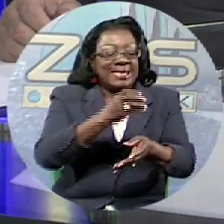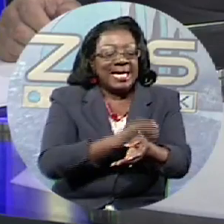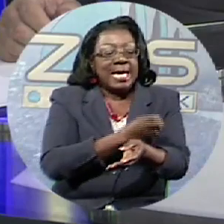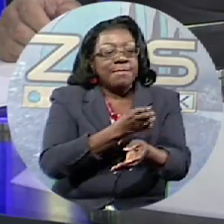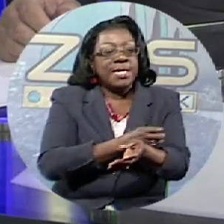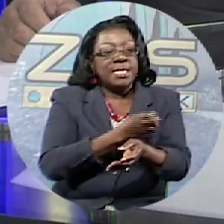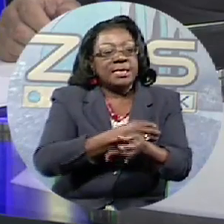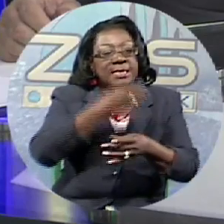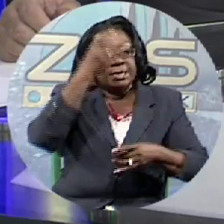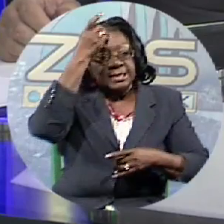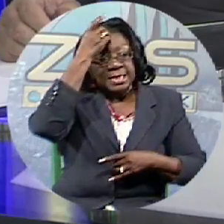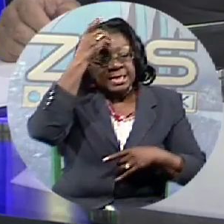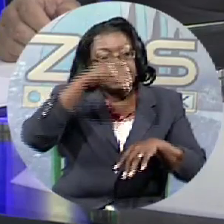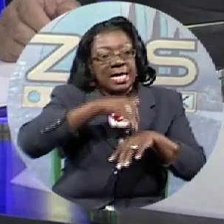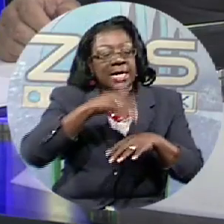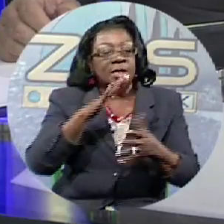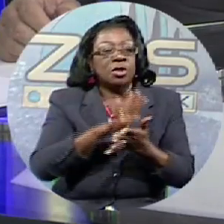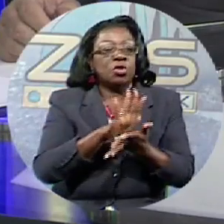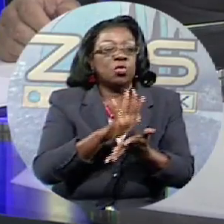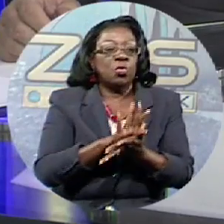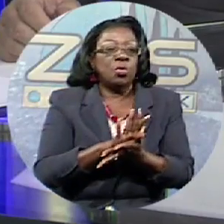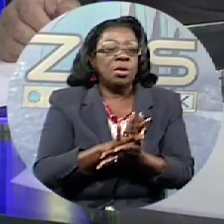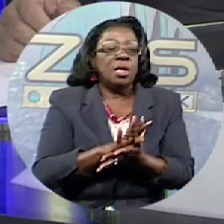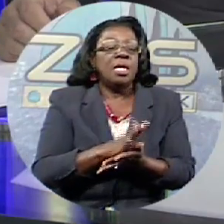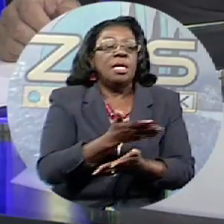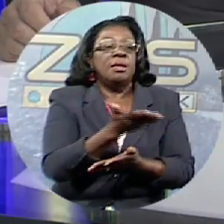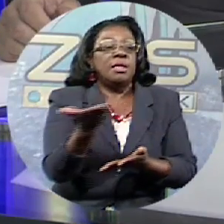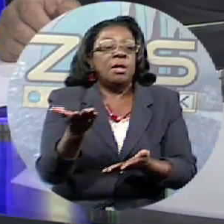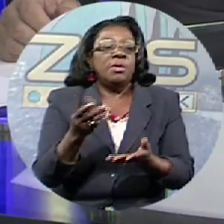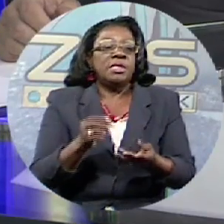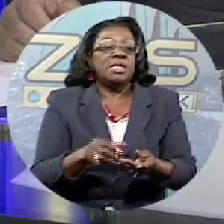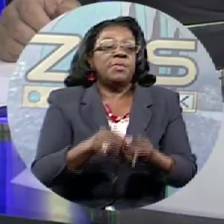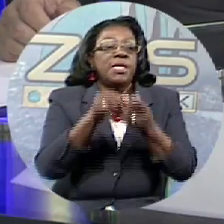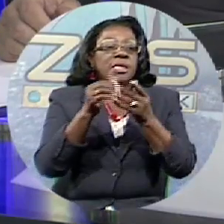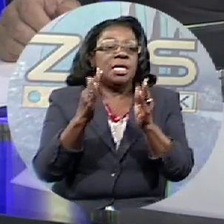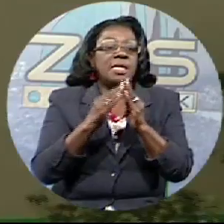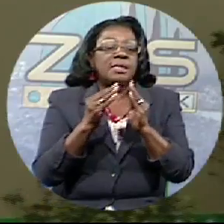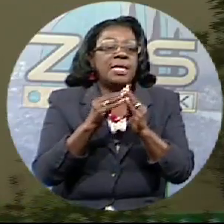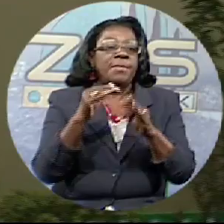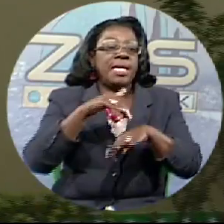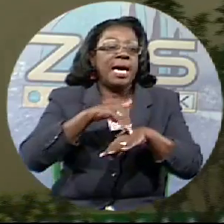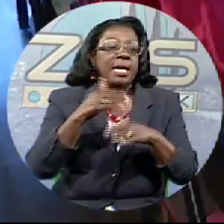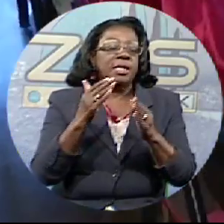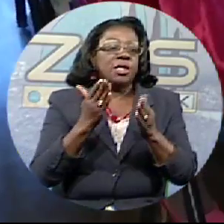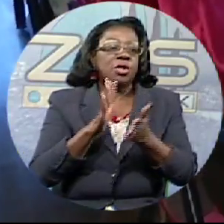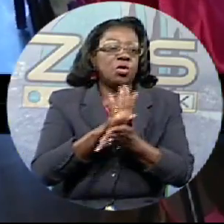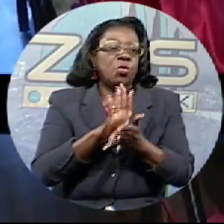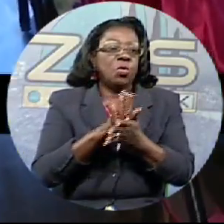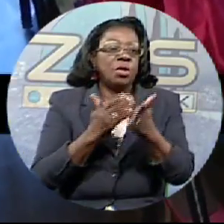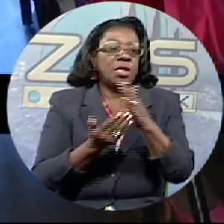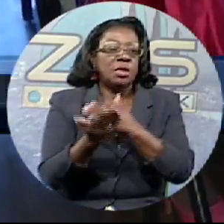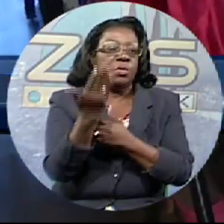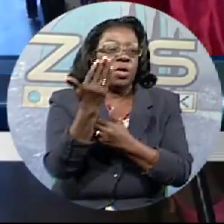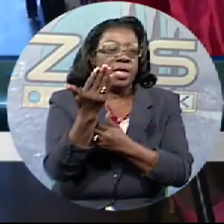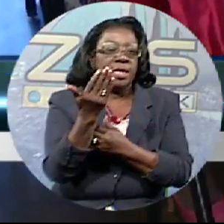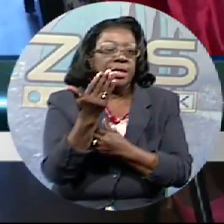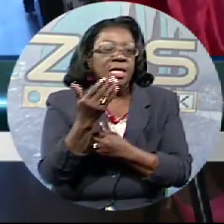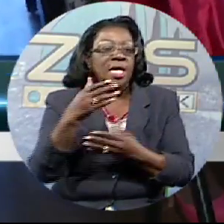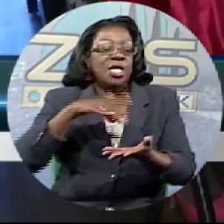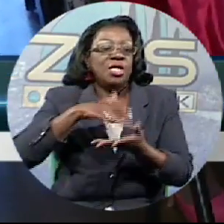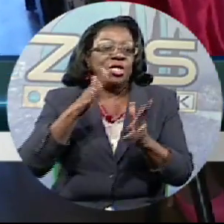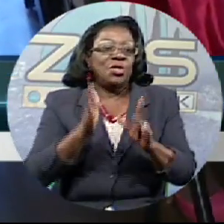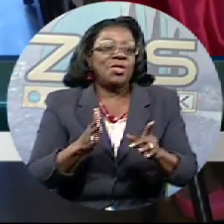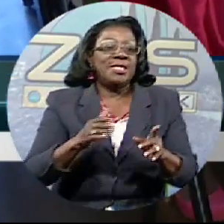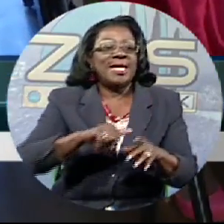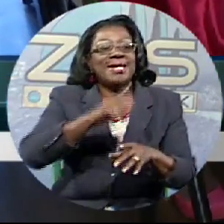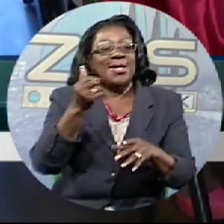Palmer has this update from a special assembly held at the school this morning. Students at D.W. Davis Junior High School had